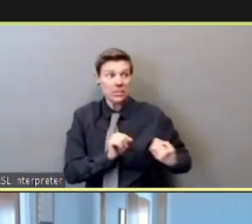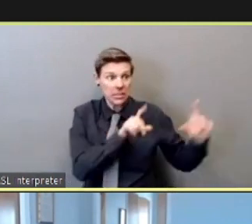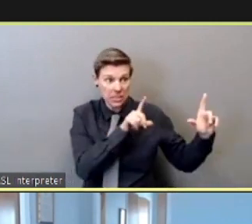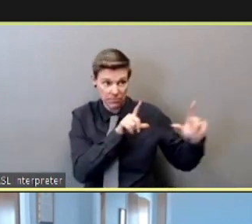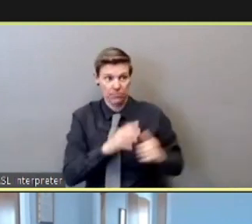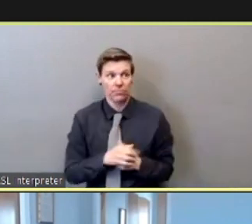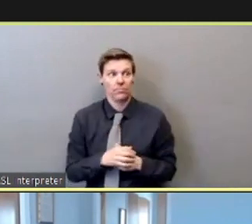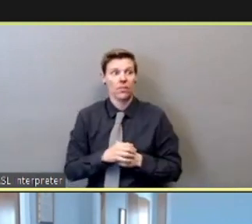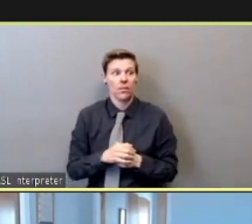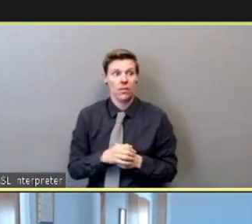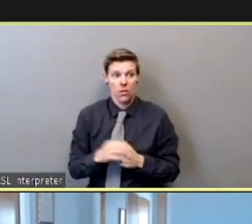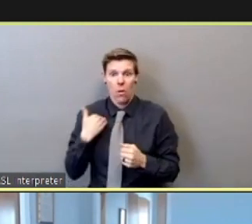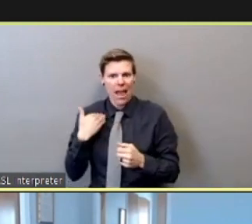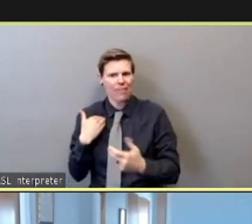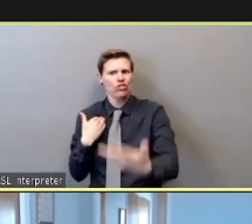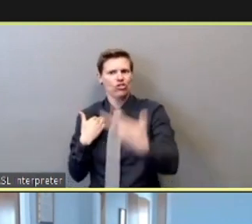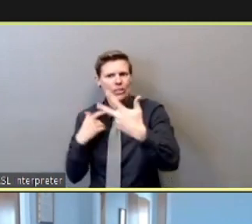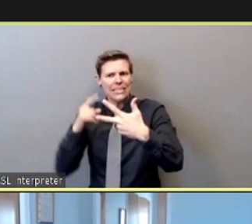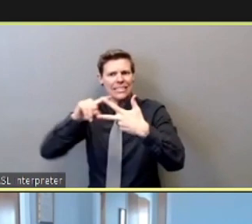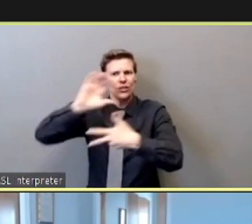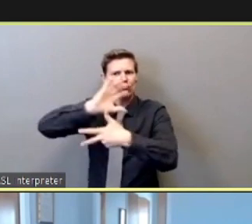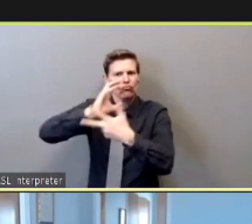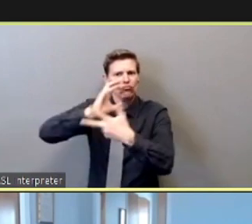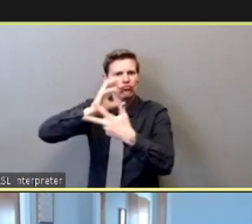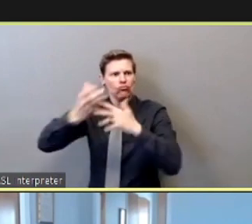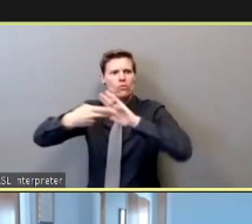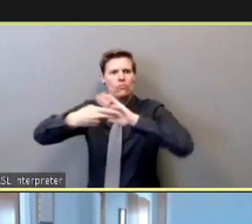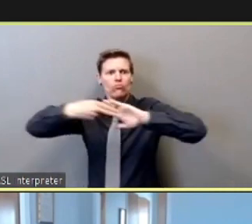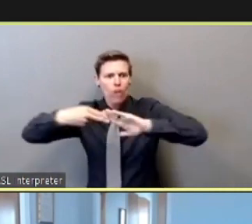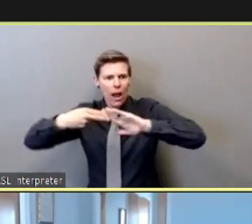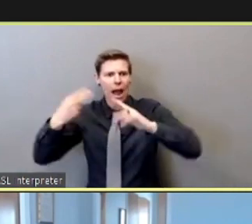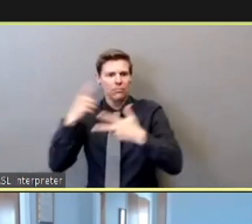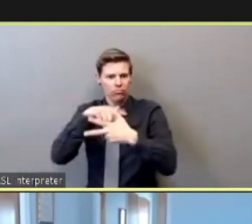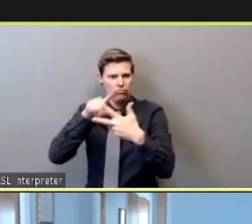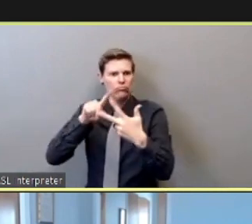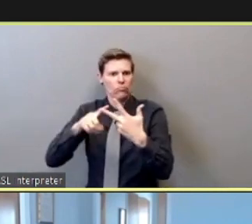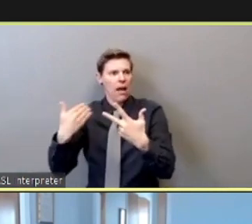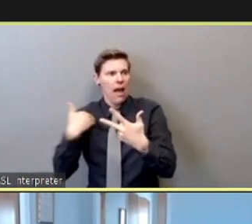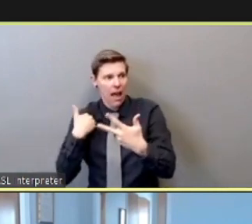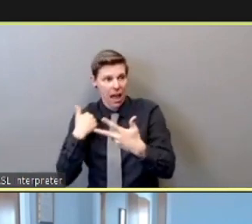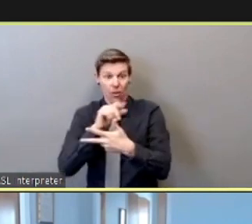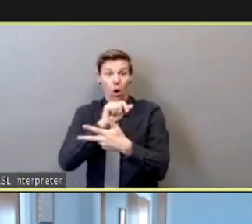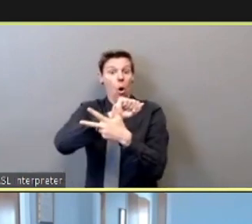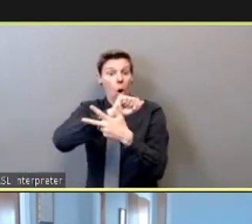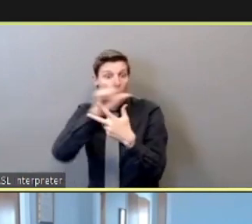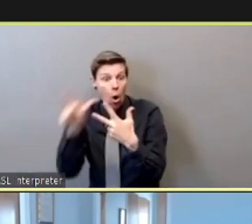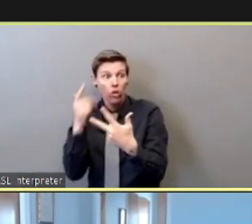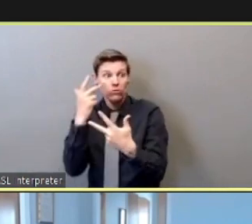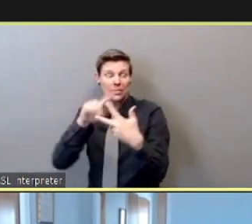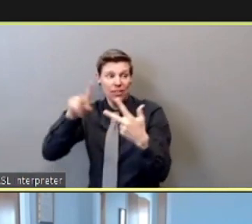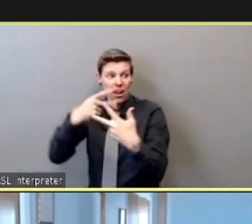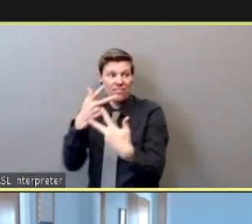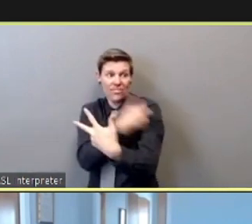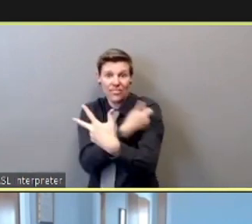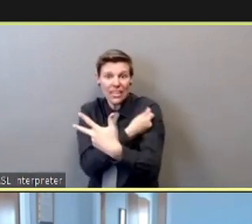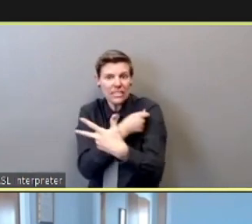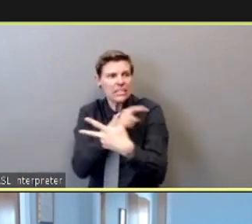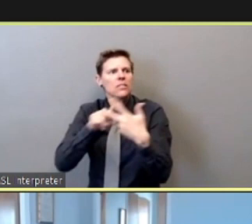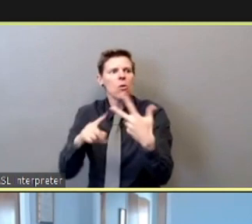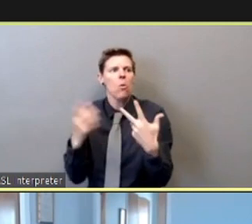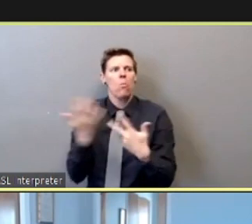All 3 vaccines that are available in the US have prevented 100% of hospitalizations and deaths